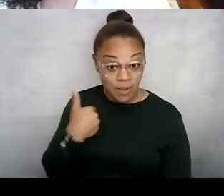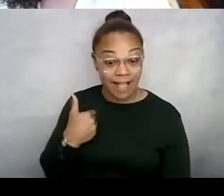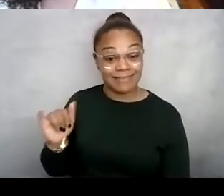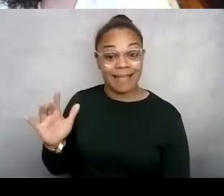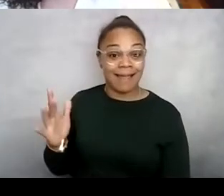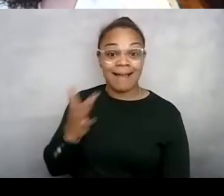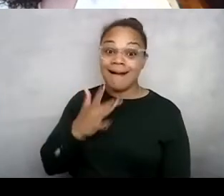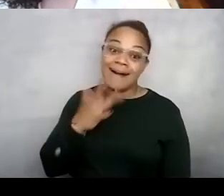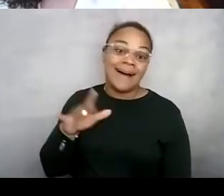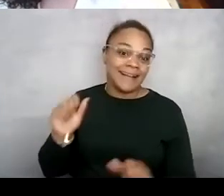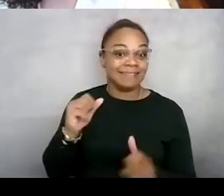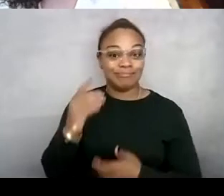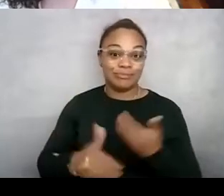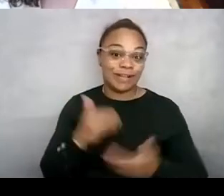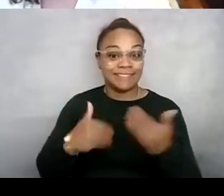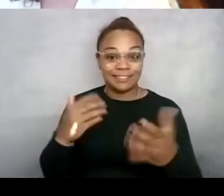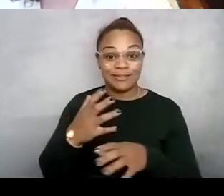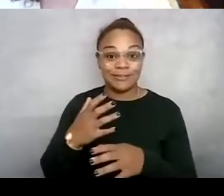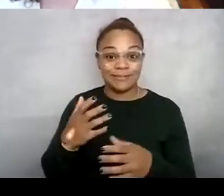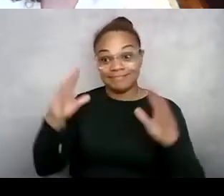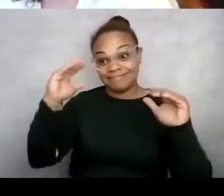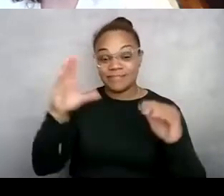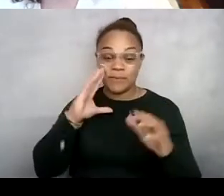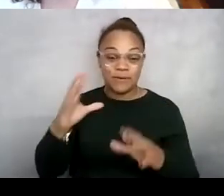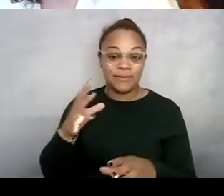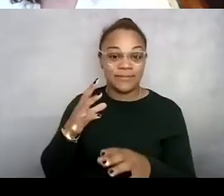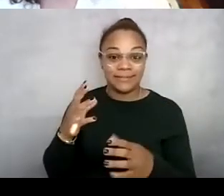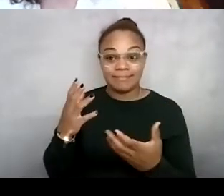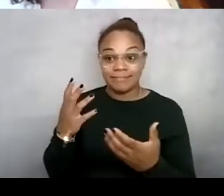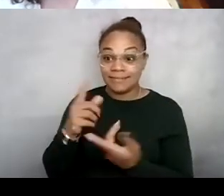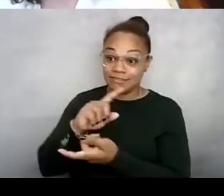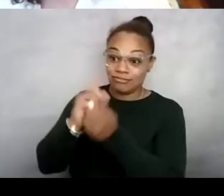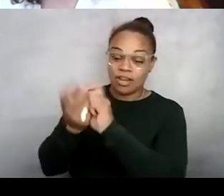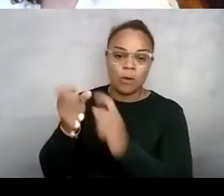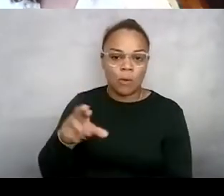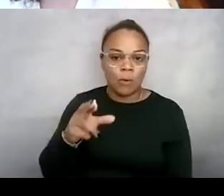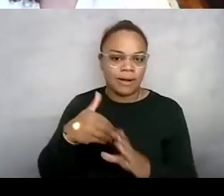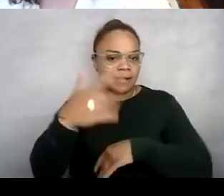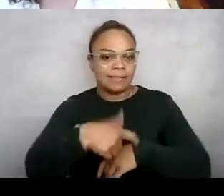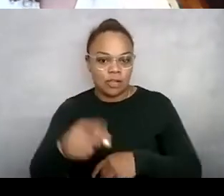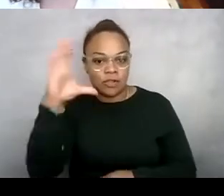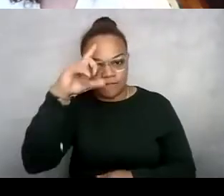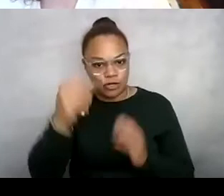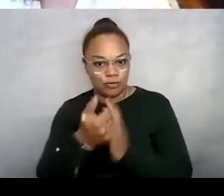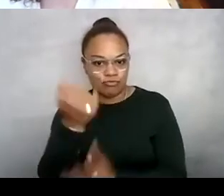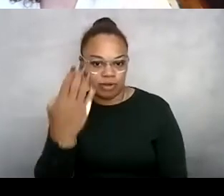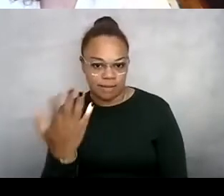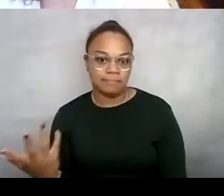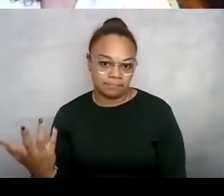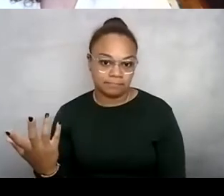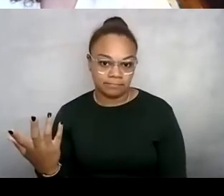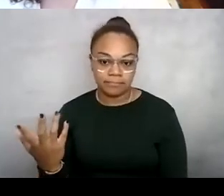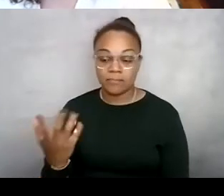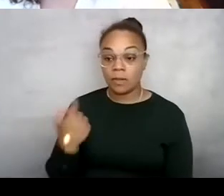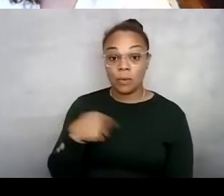get on the hope that you'll get, redress of your grievance? Or are you looking for another job the next day? But what we do when we